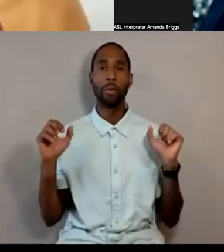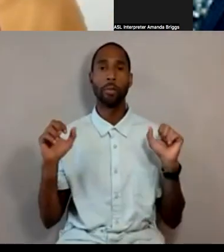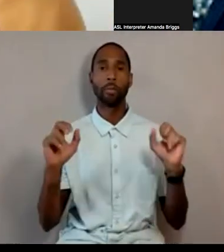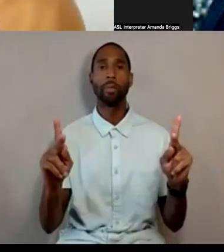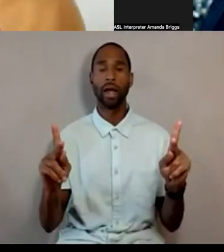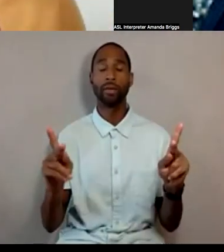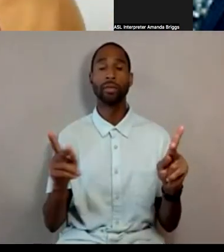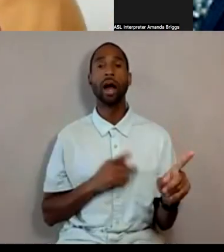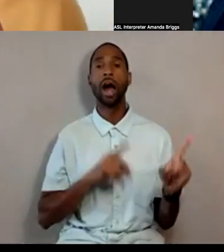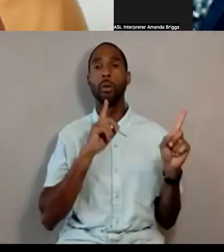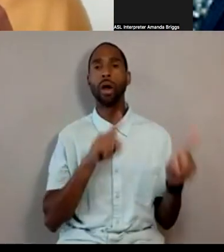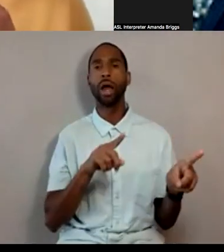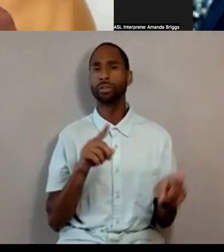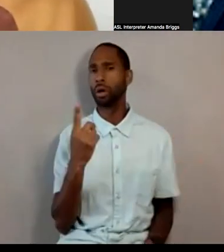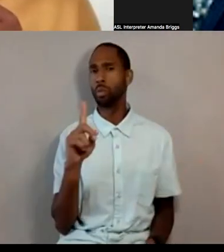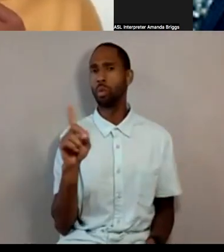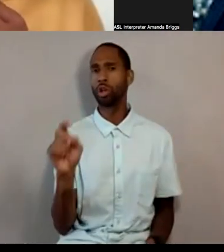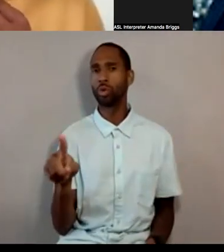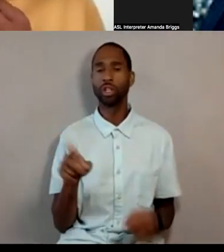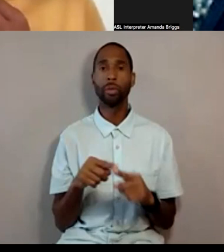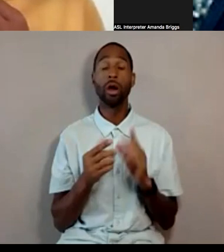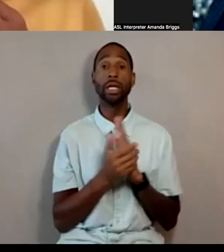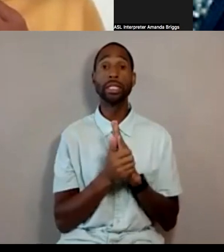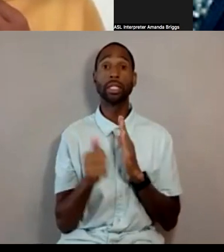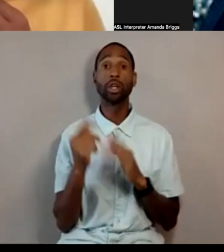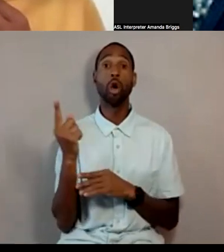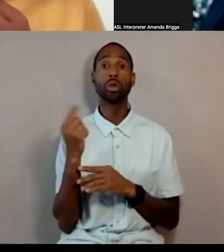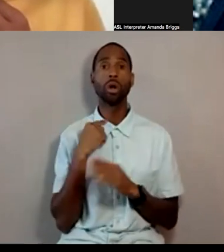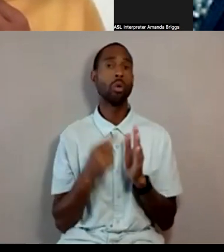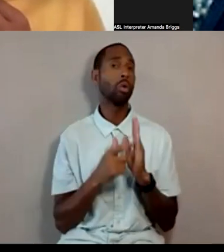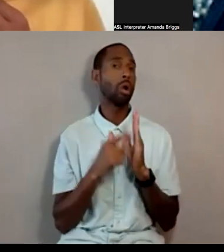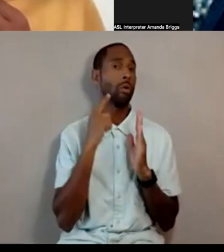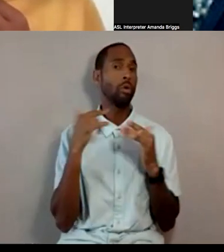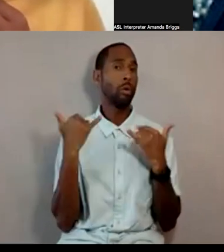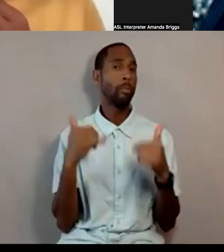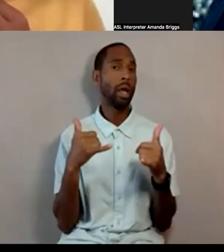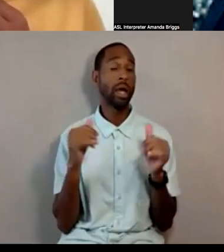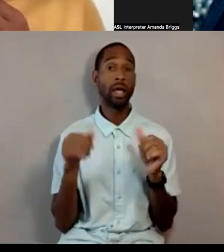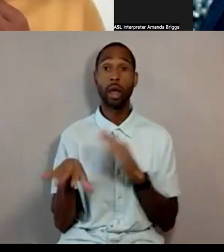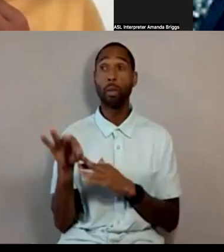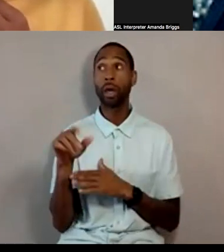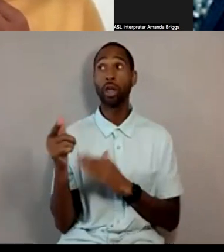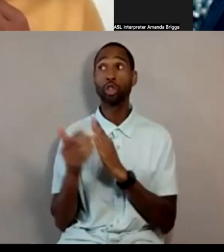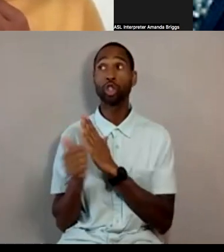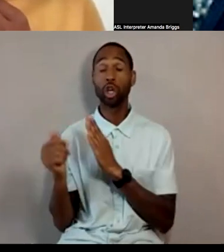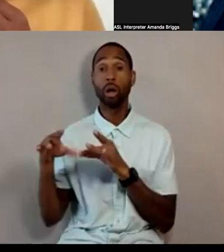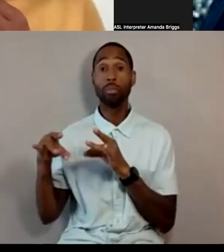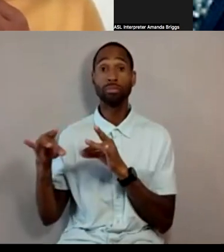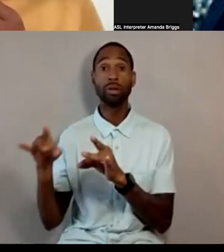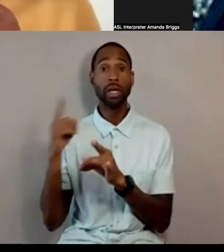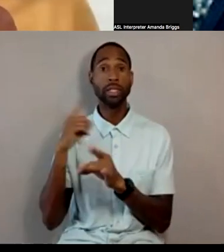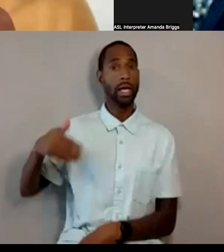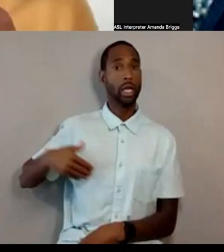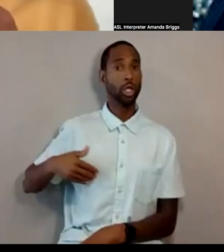I'm going to answer this question of, is skill always a requirement for play? Can we pick up skills through play as intuitive,